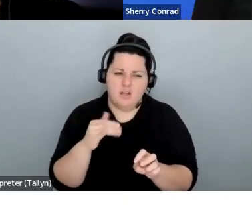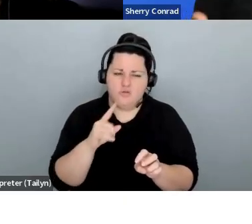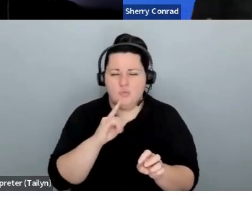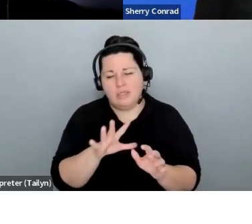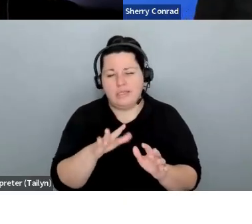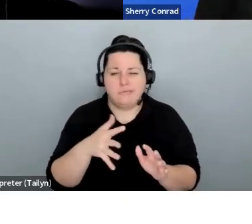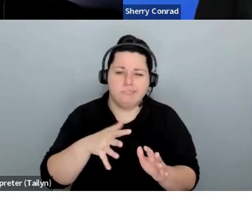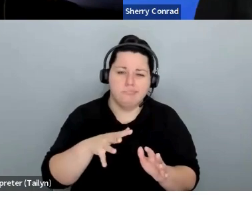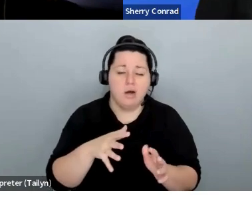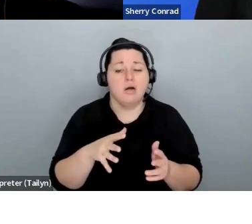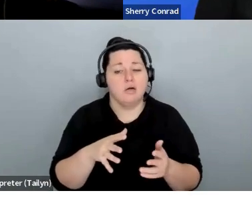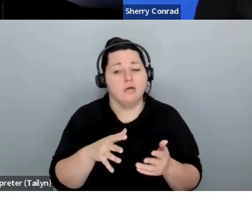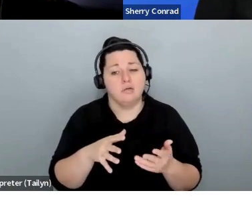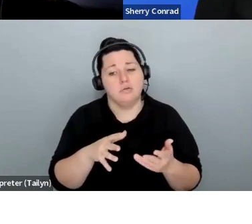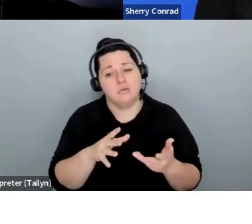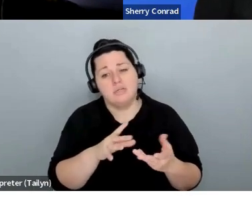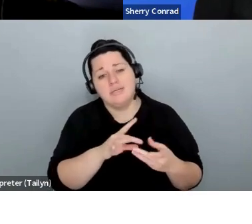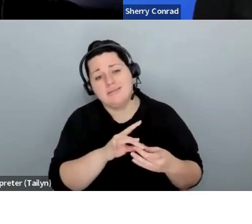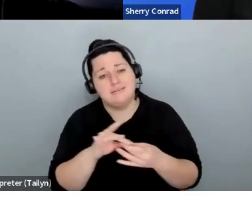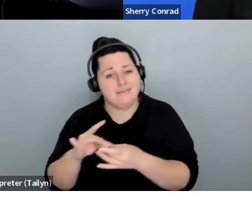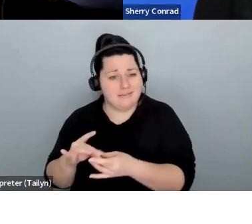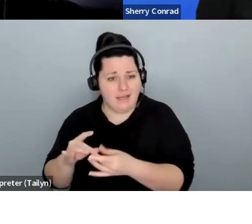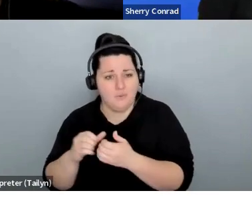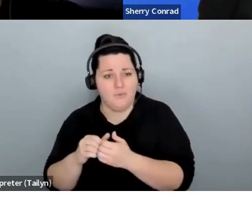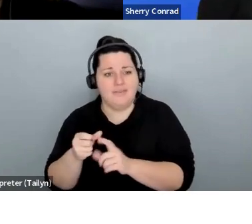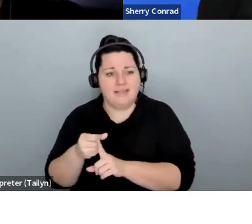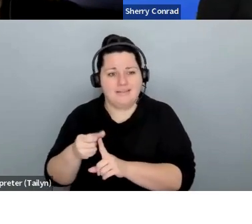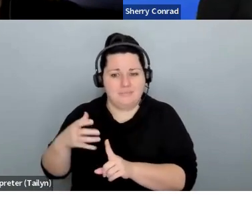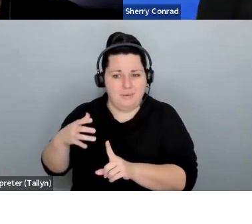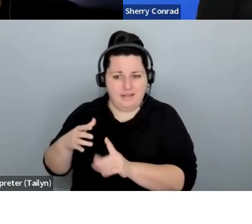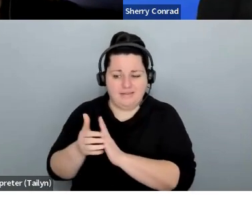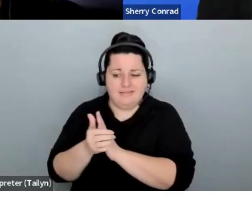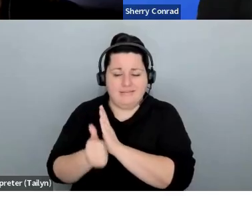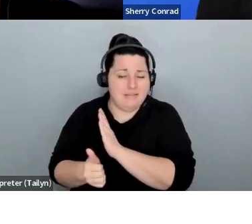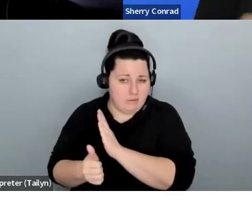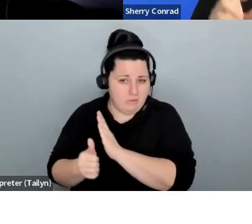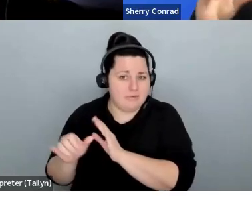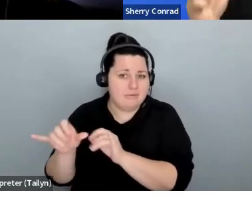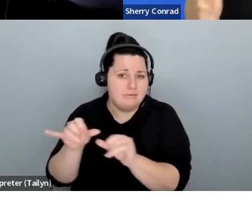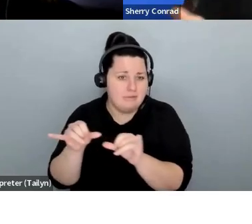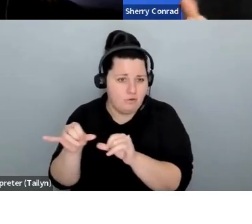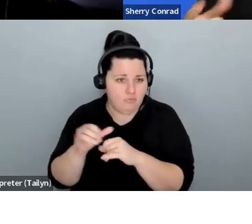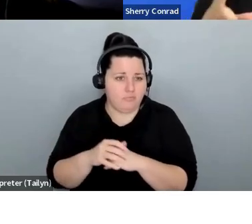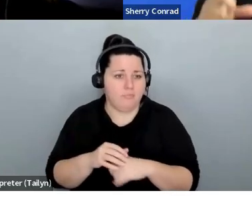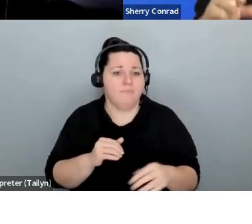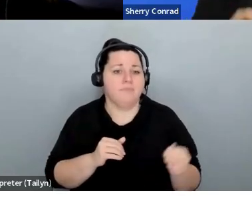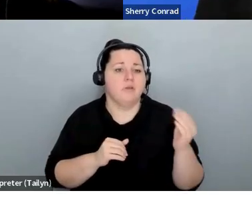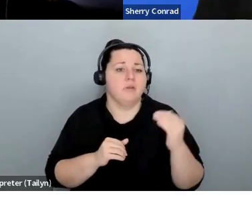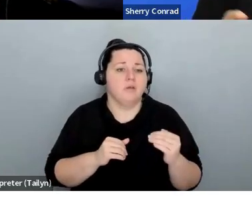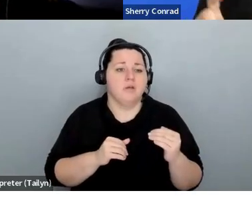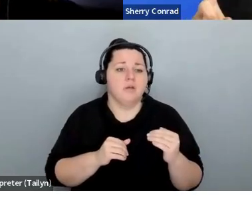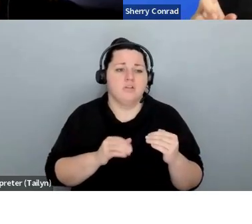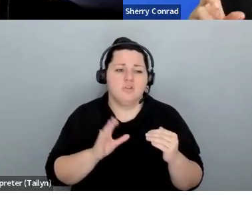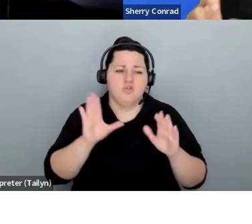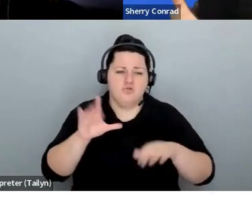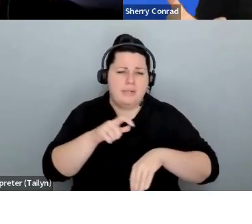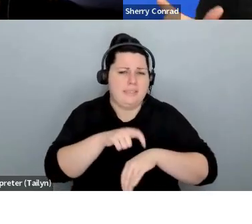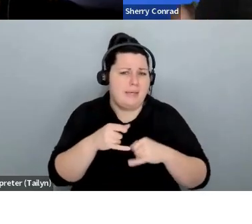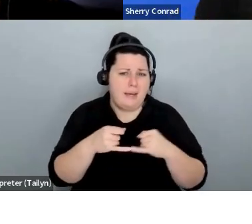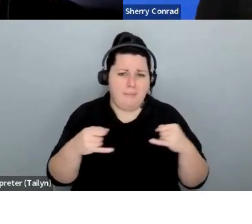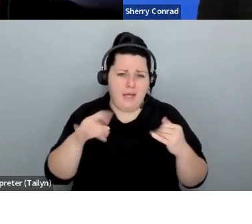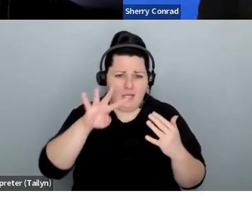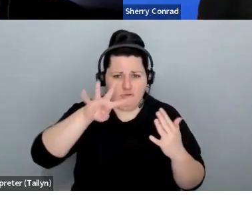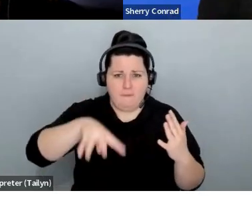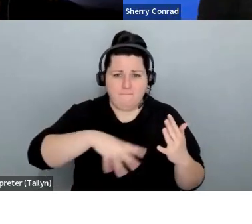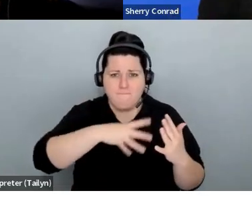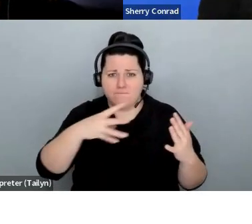tied or explicitly tied to the expanded skills standards. There's also a really great timeline